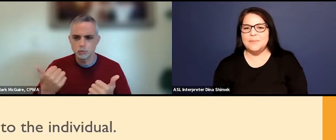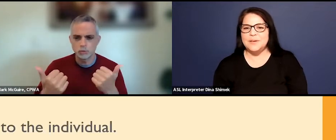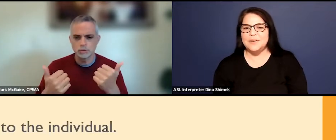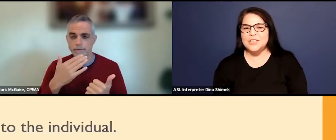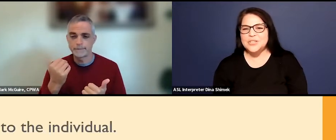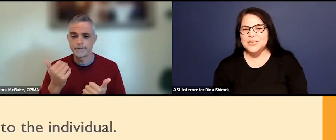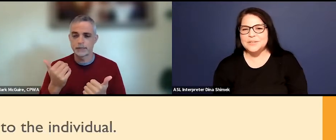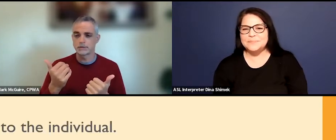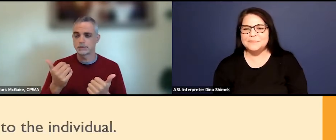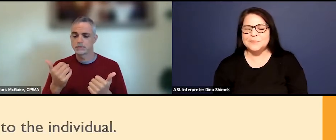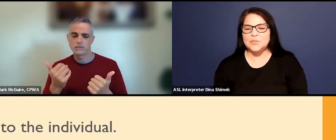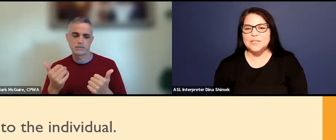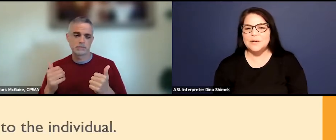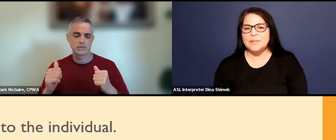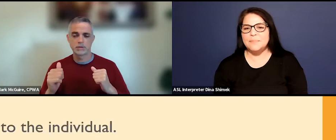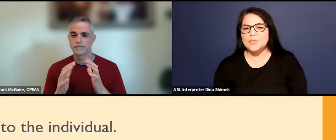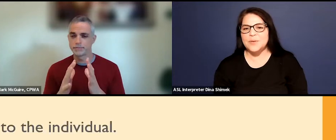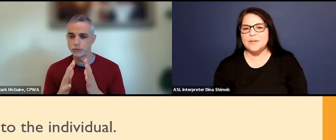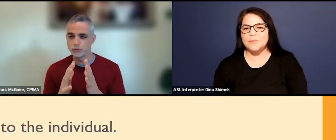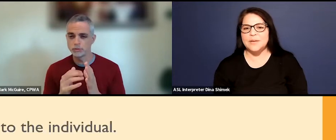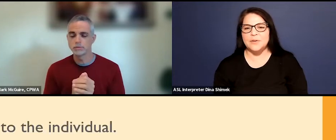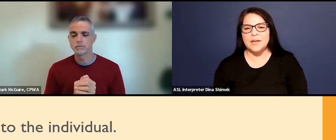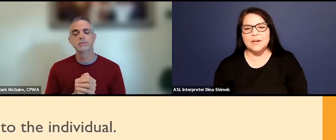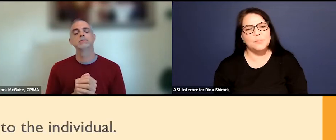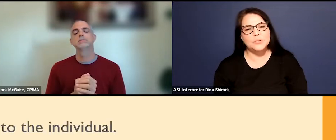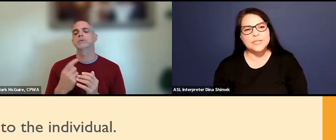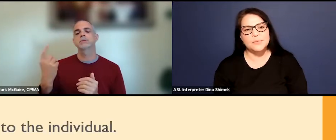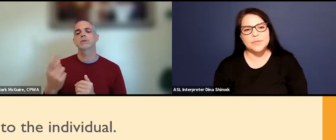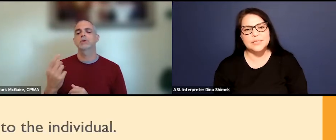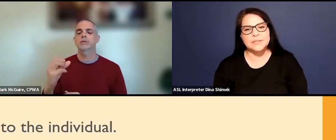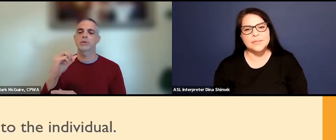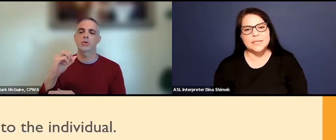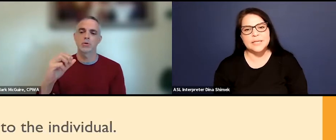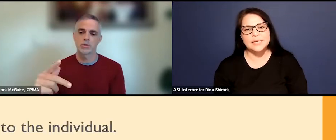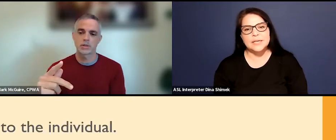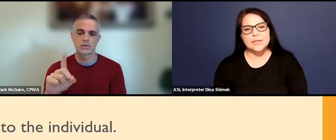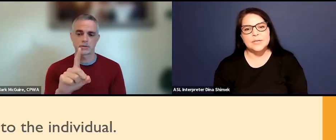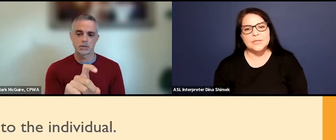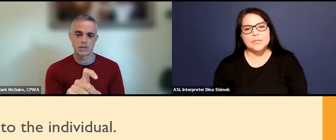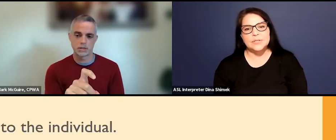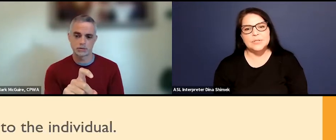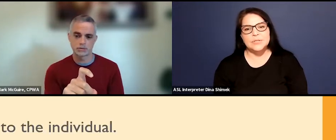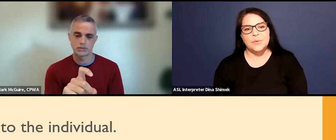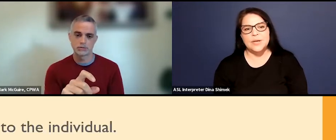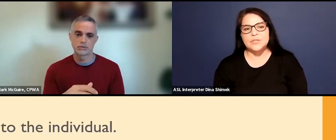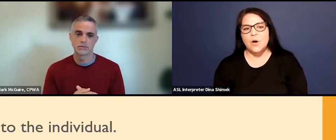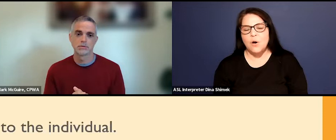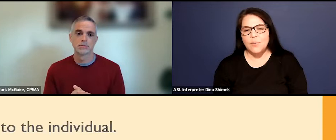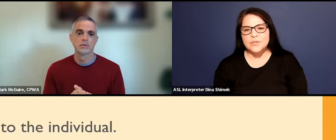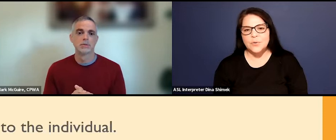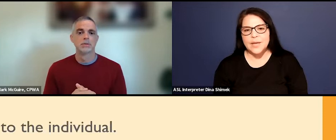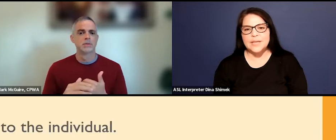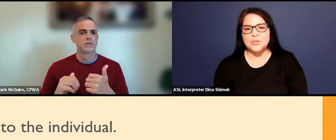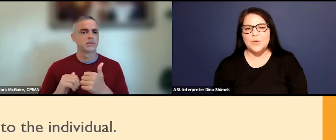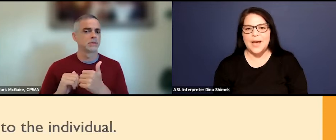So maybe you're not sure, what's going to be the best way for me to go ahead and approach someone with a disability? So it's